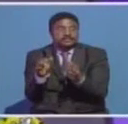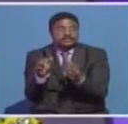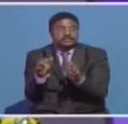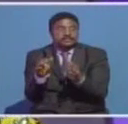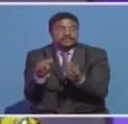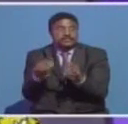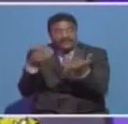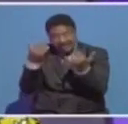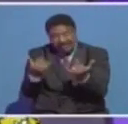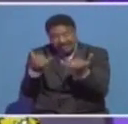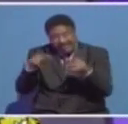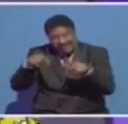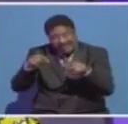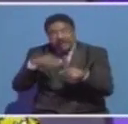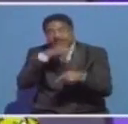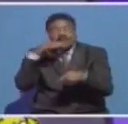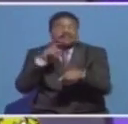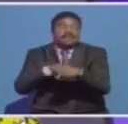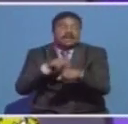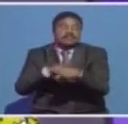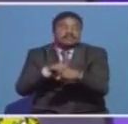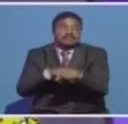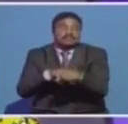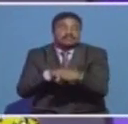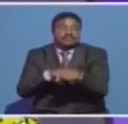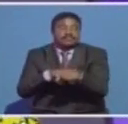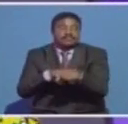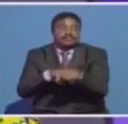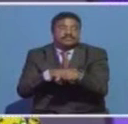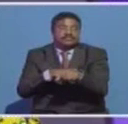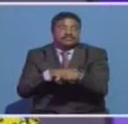this particular farmer was a beneficiary of the same.